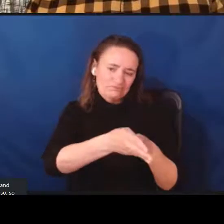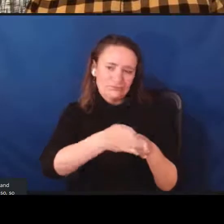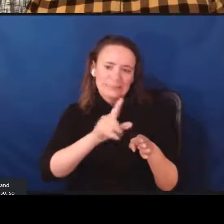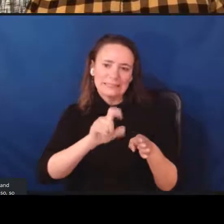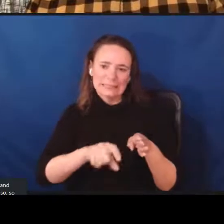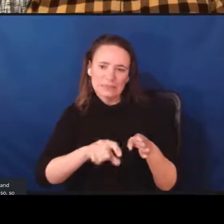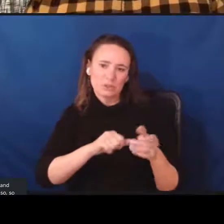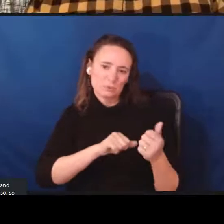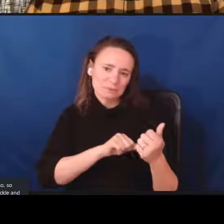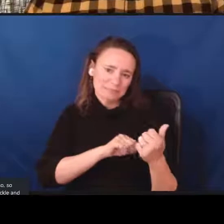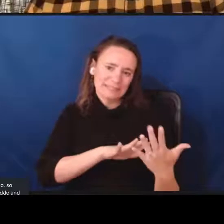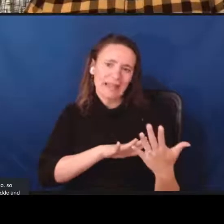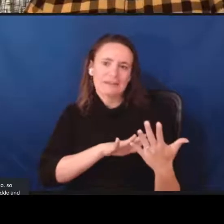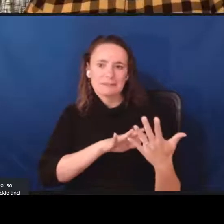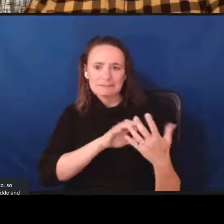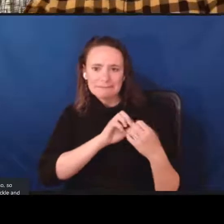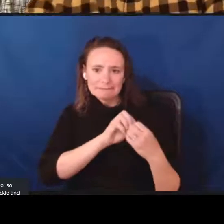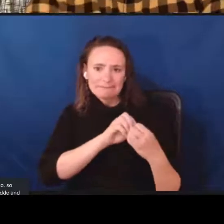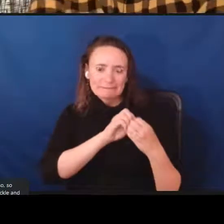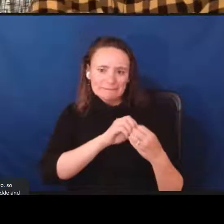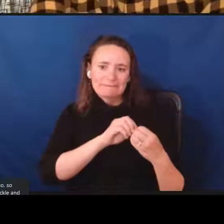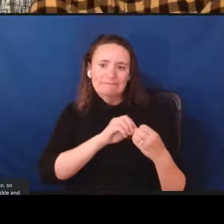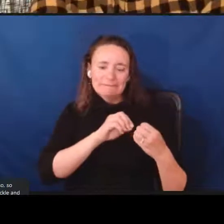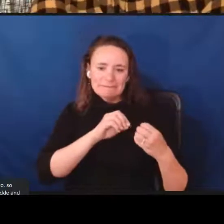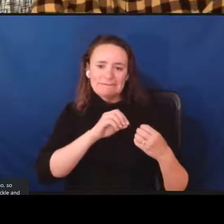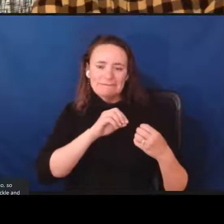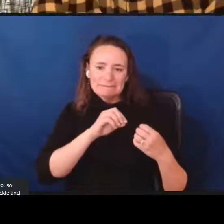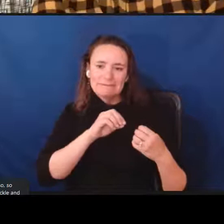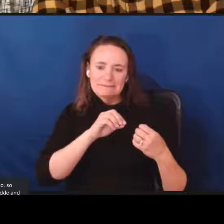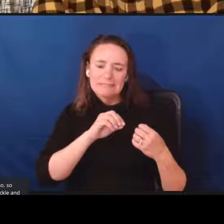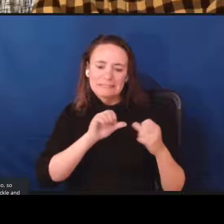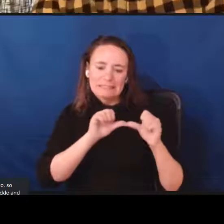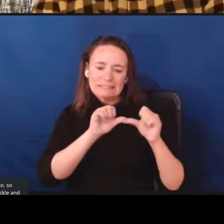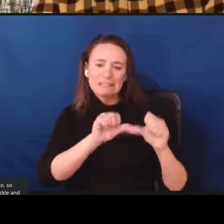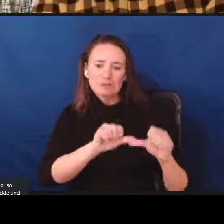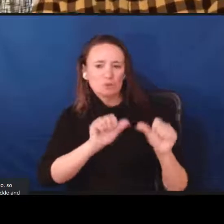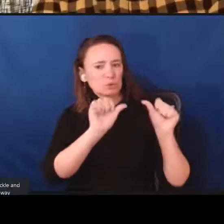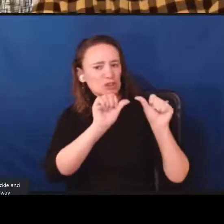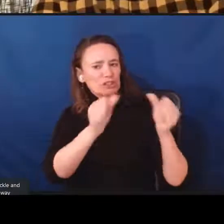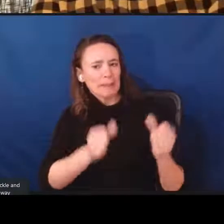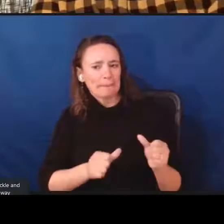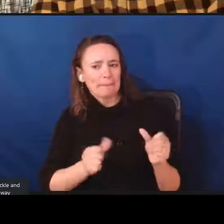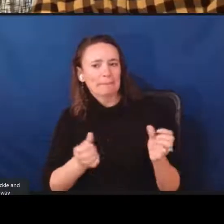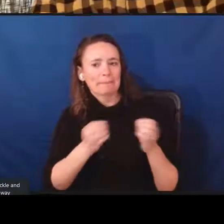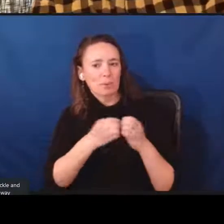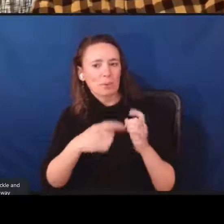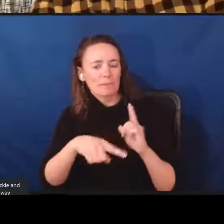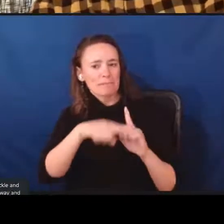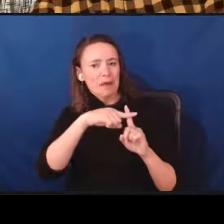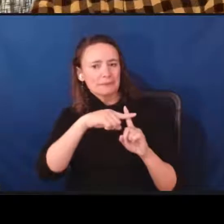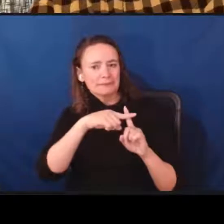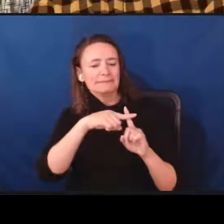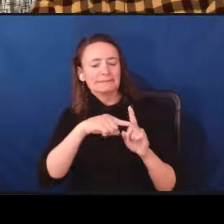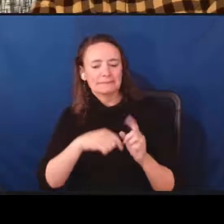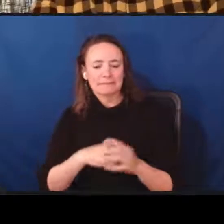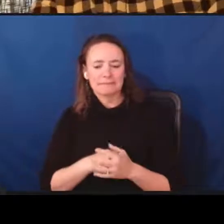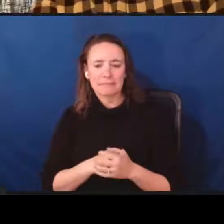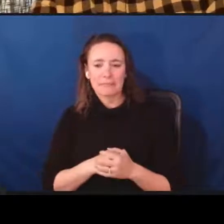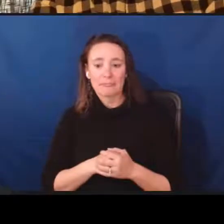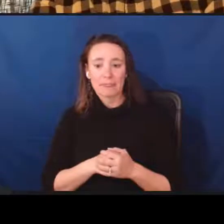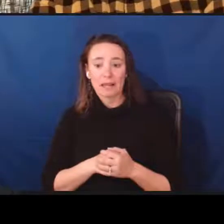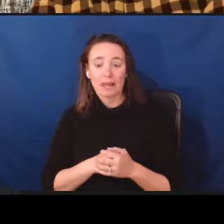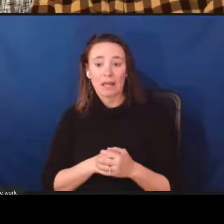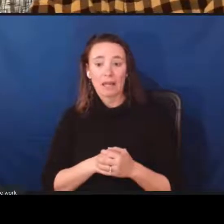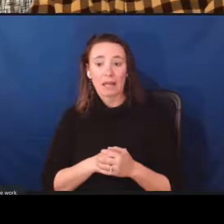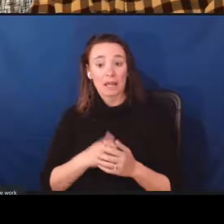tackle and continue to shape in a more positive way. And because of where I sit in the